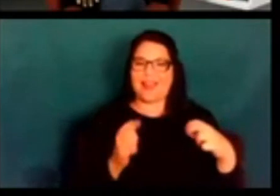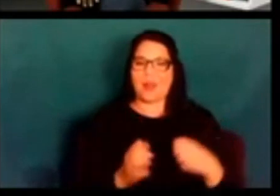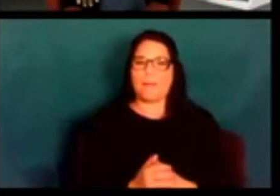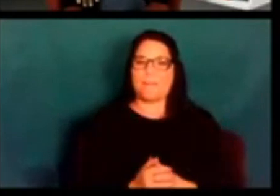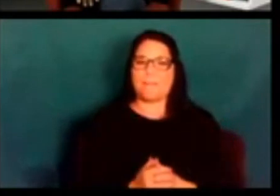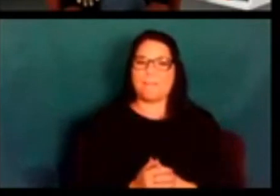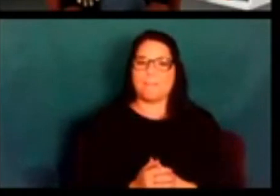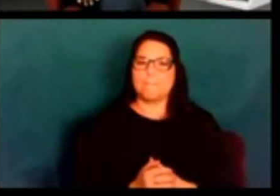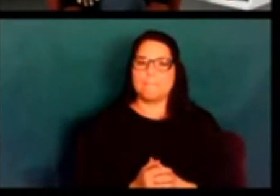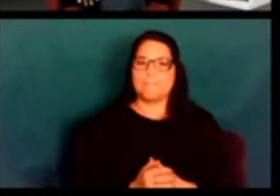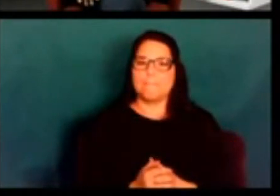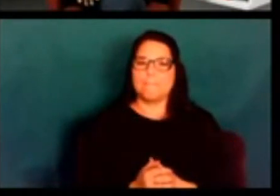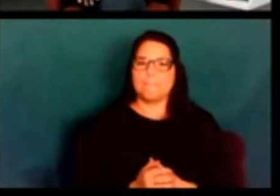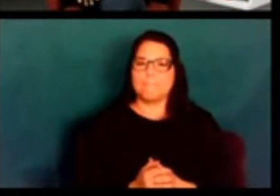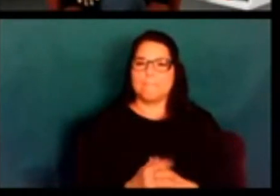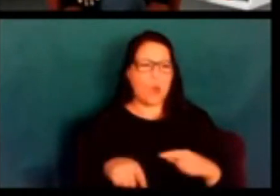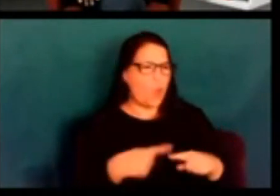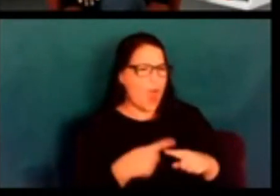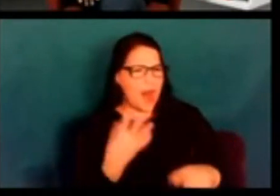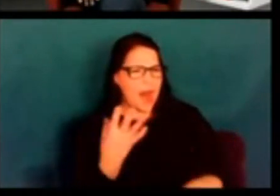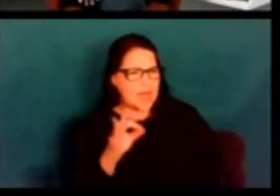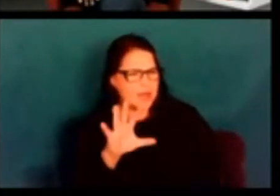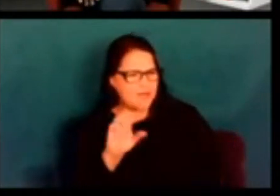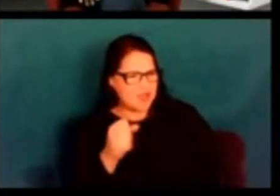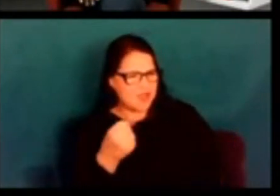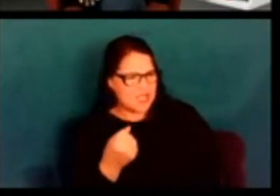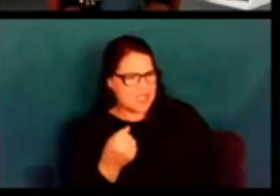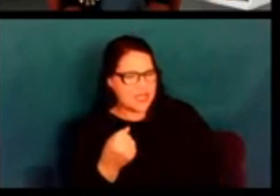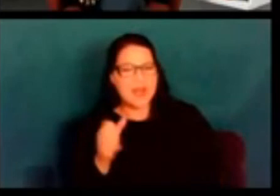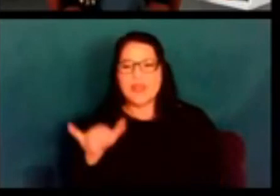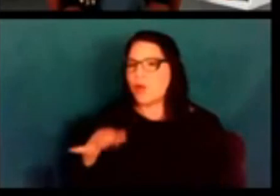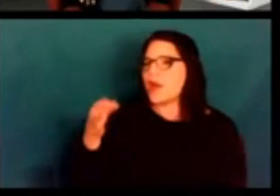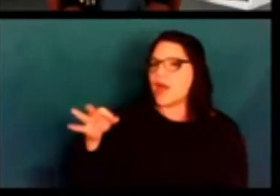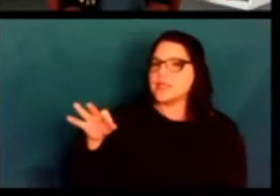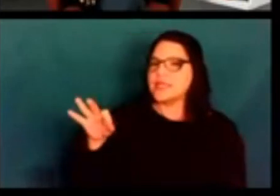Okay. And so this is when, 1950s? That was